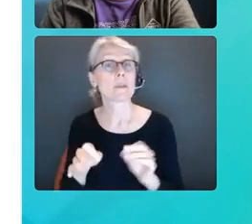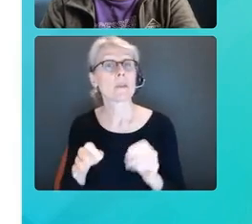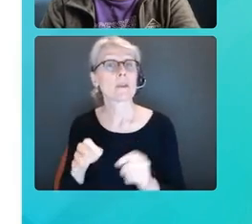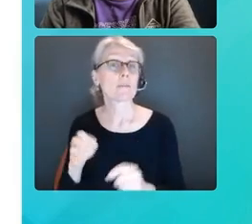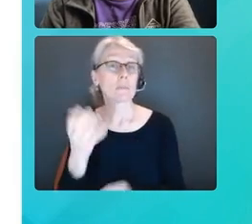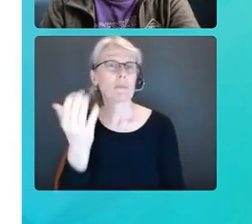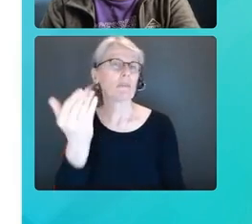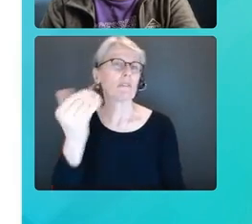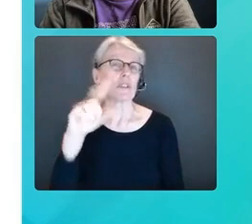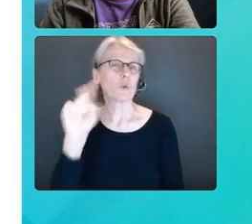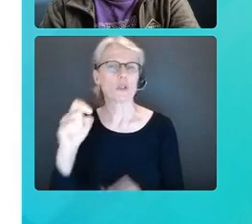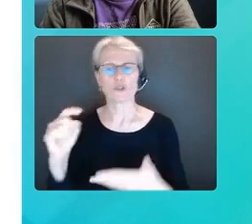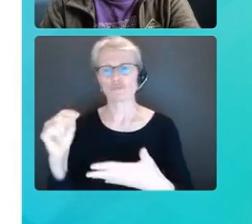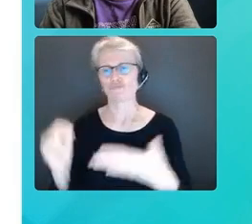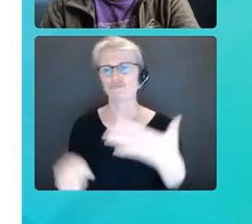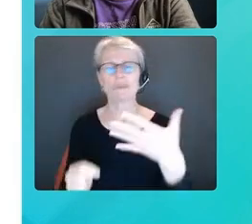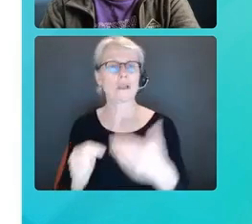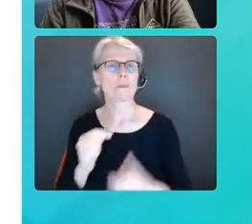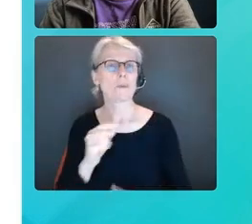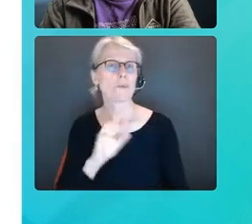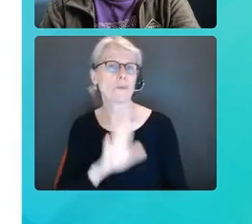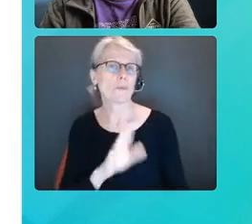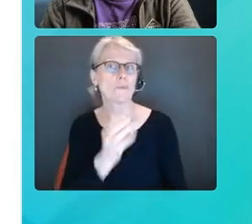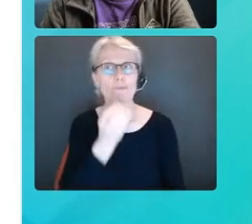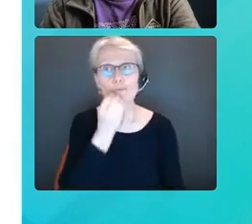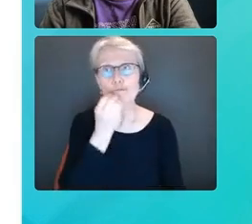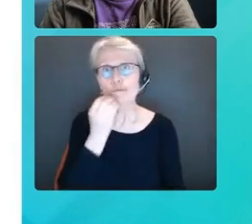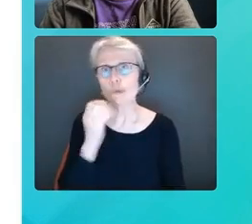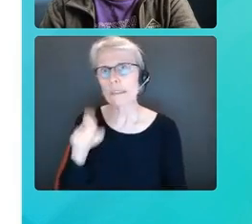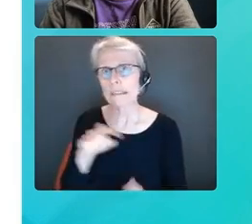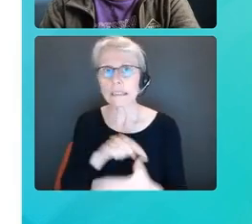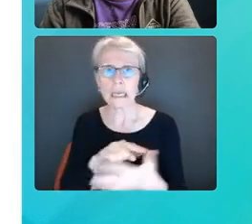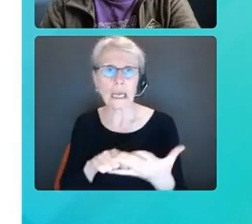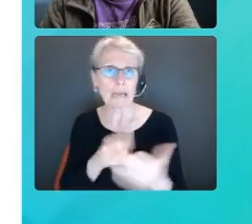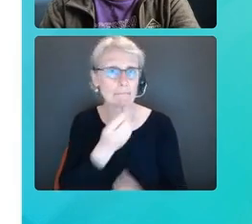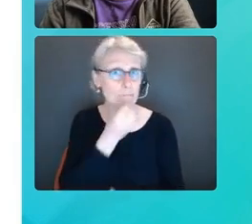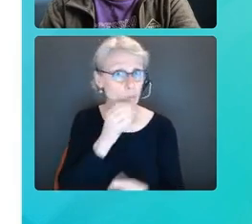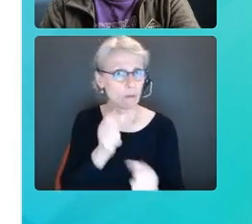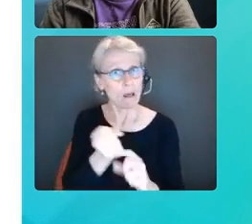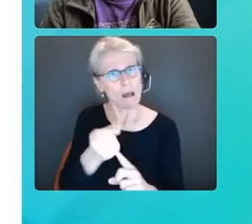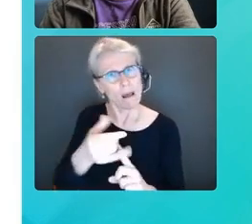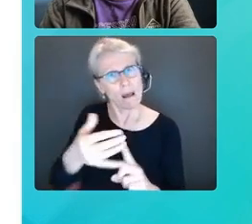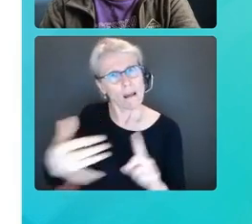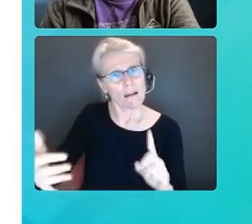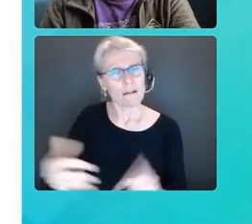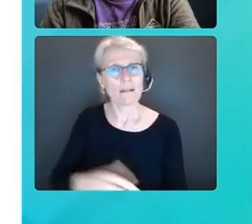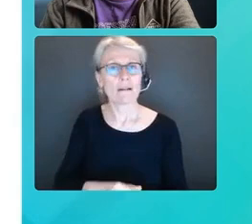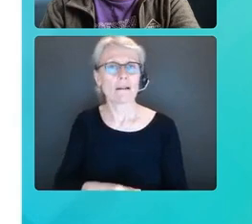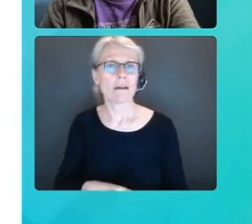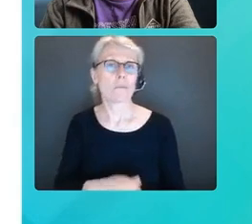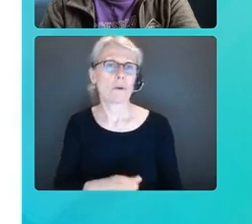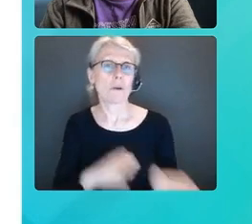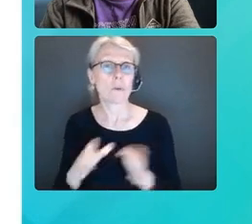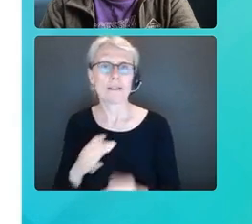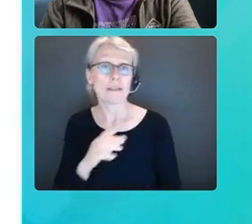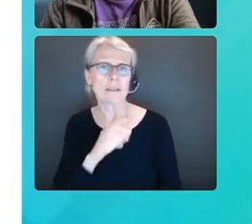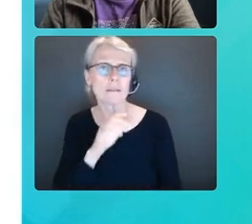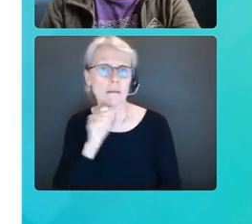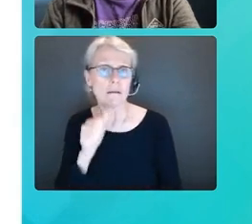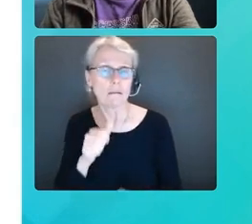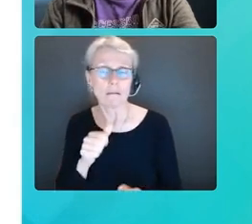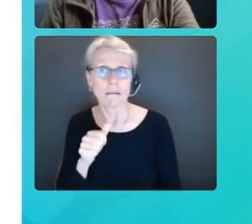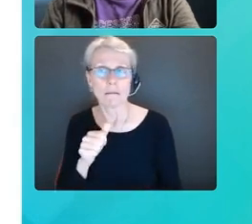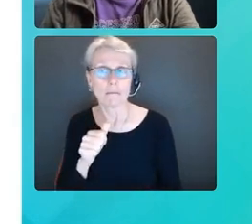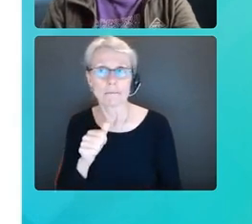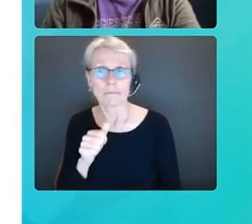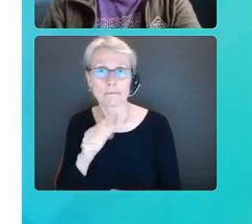questions about your dietary needs for this event. We tend to say either we don't ask, do you need accommodations, or we ask a very